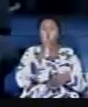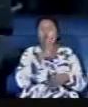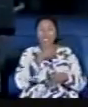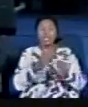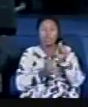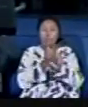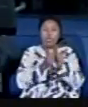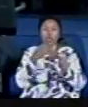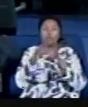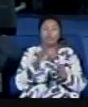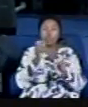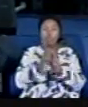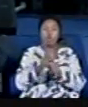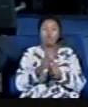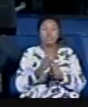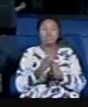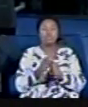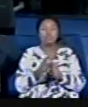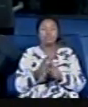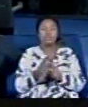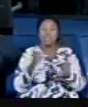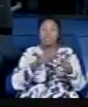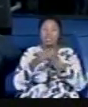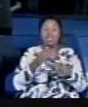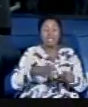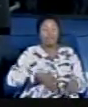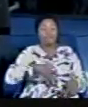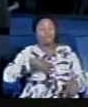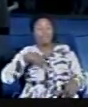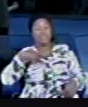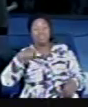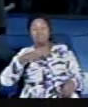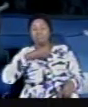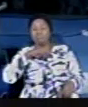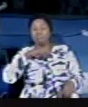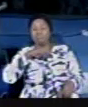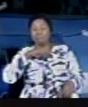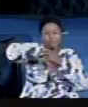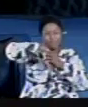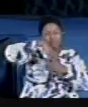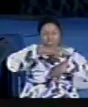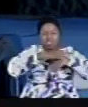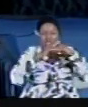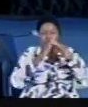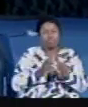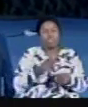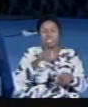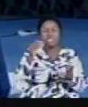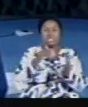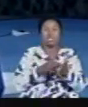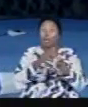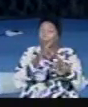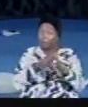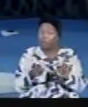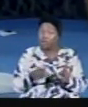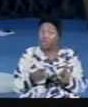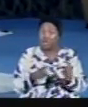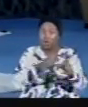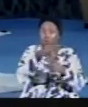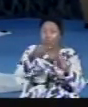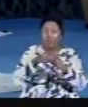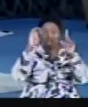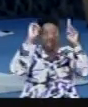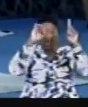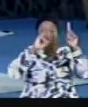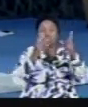of the Word, they're feeling some discomfort. But when he is come,